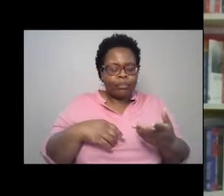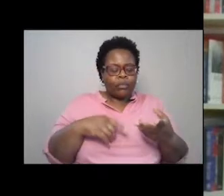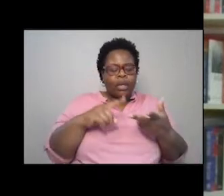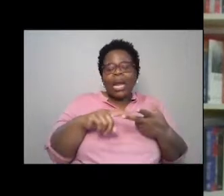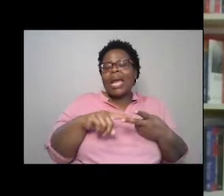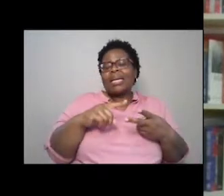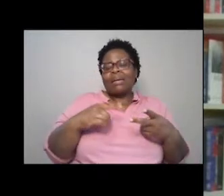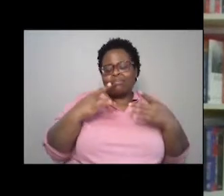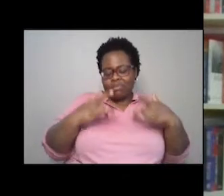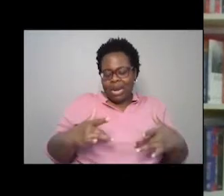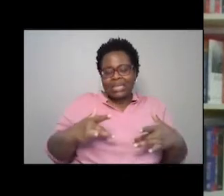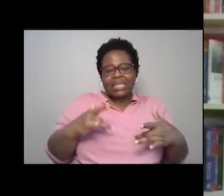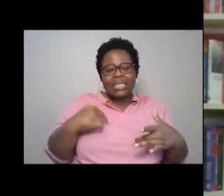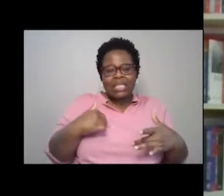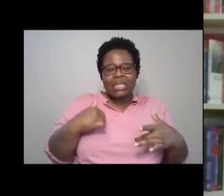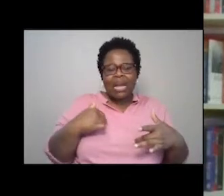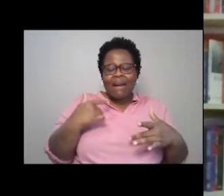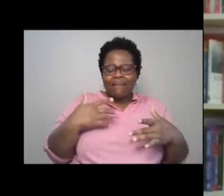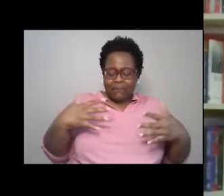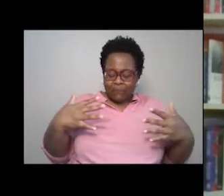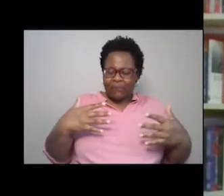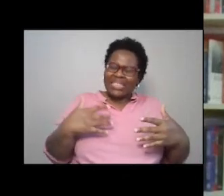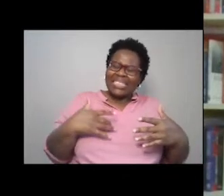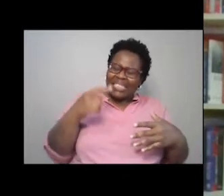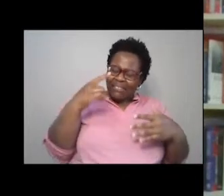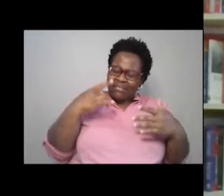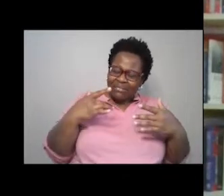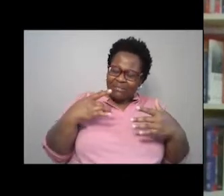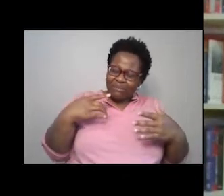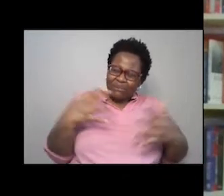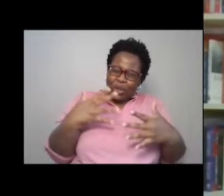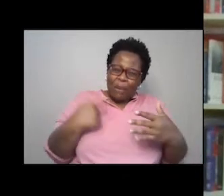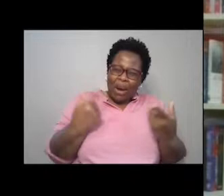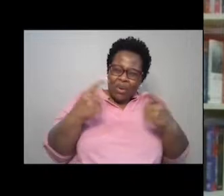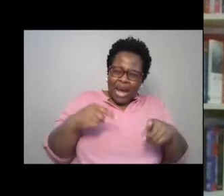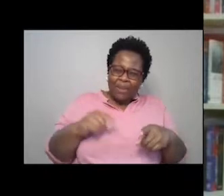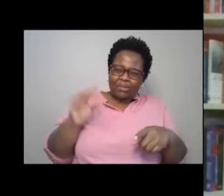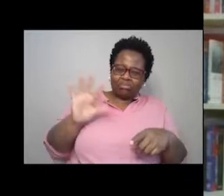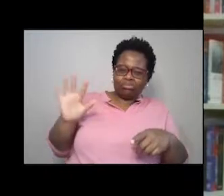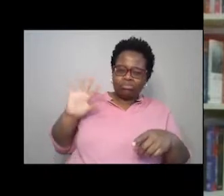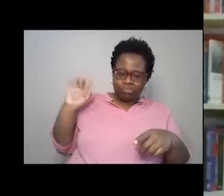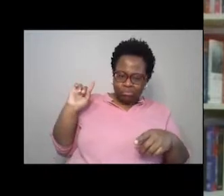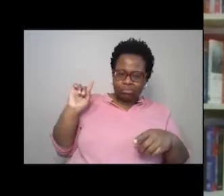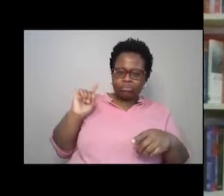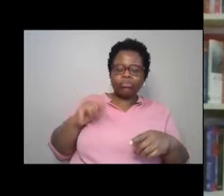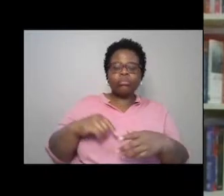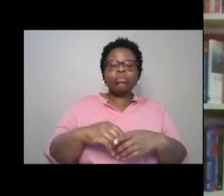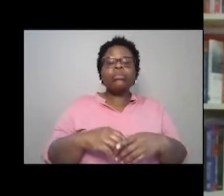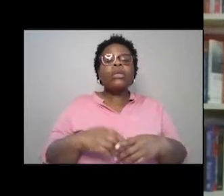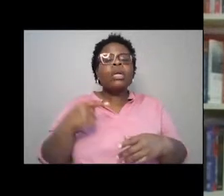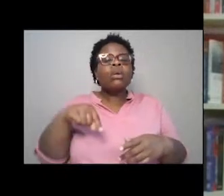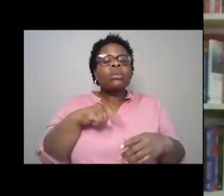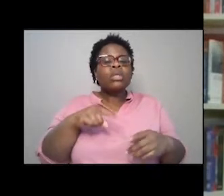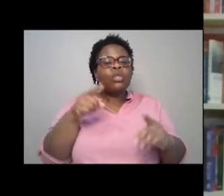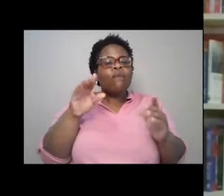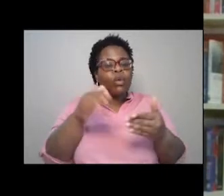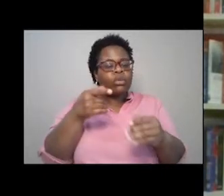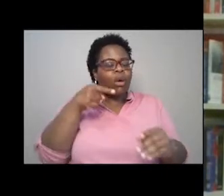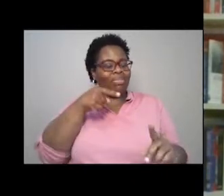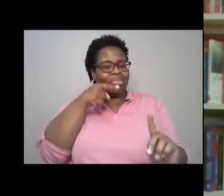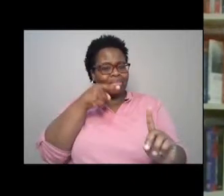of feeling about the past. And so if we can get into this present moment where likely you are